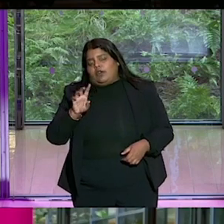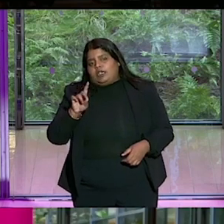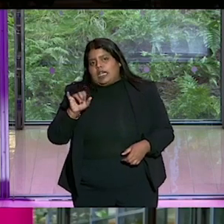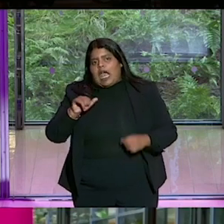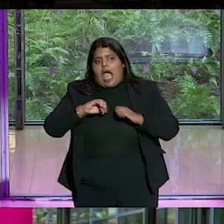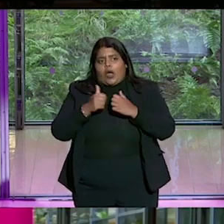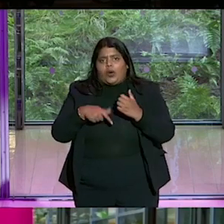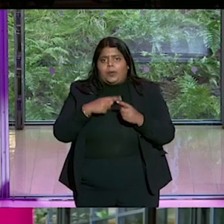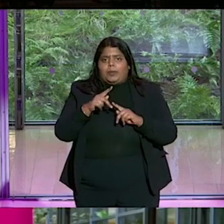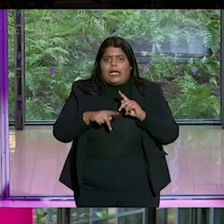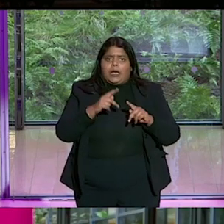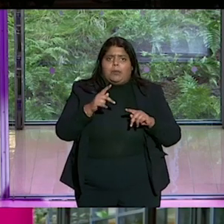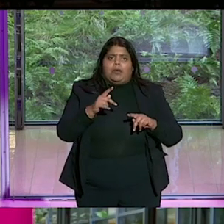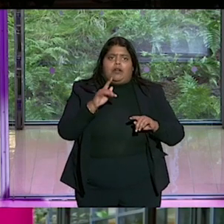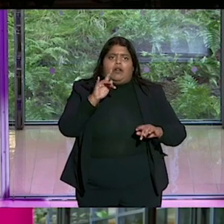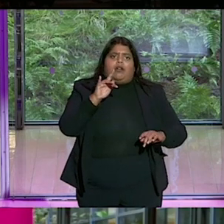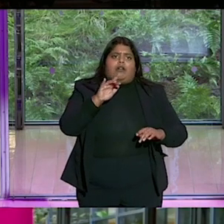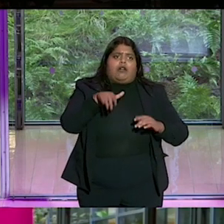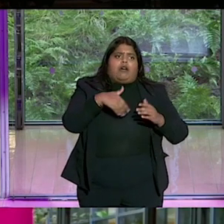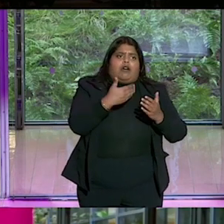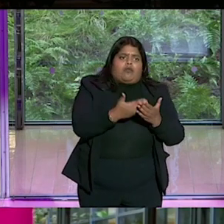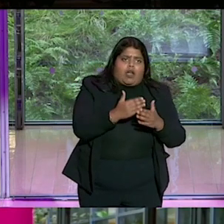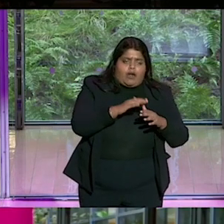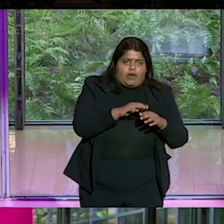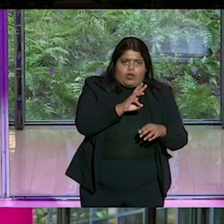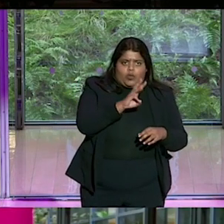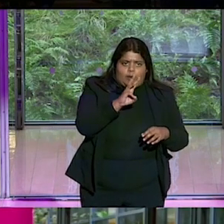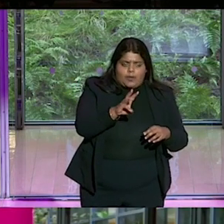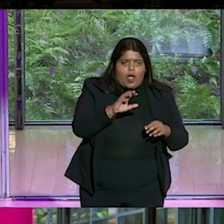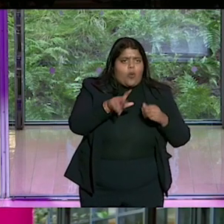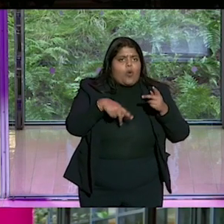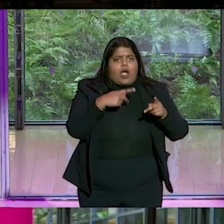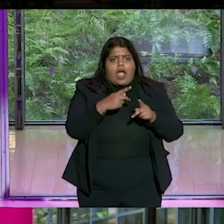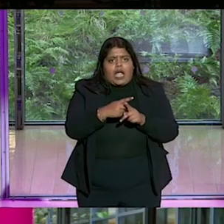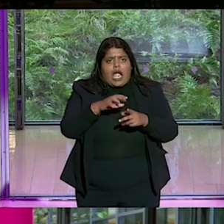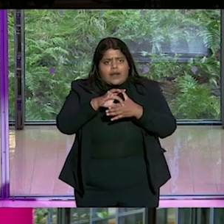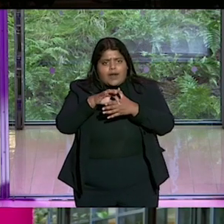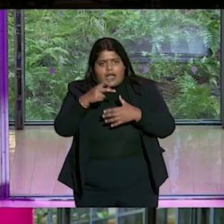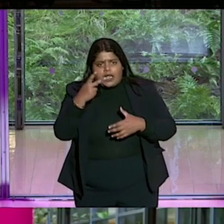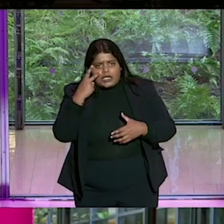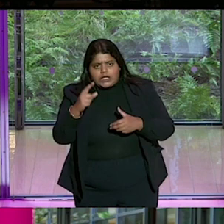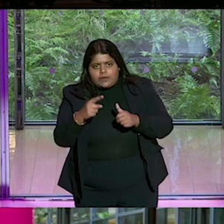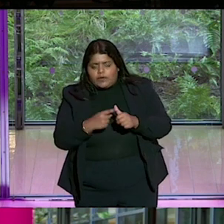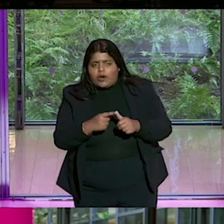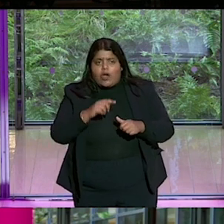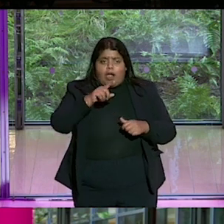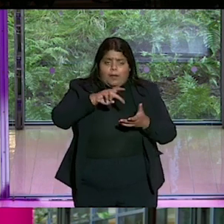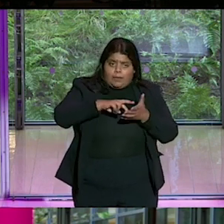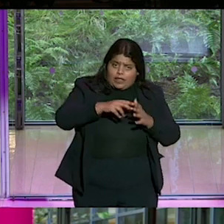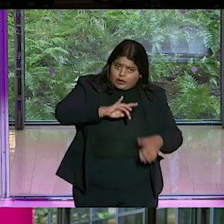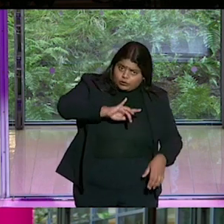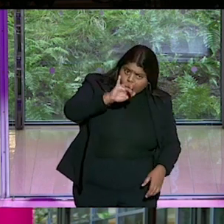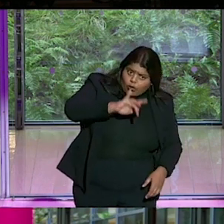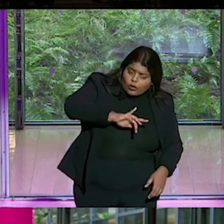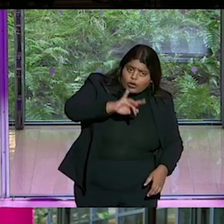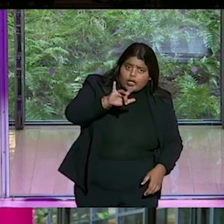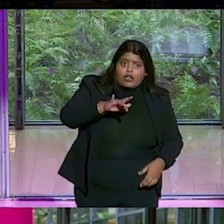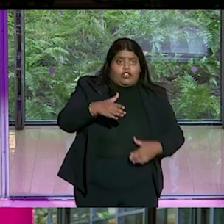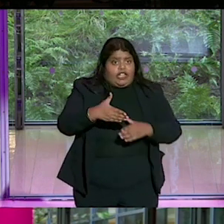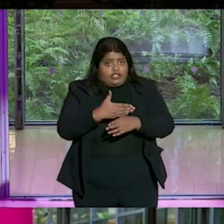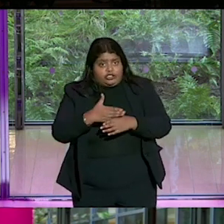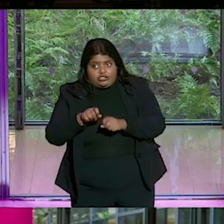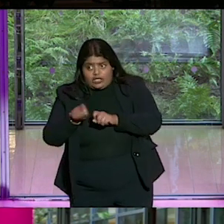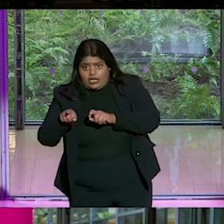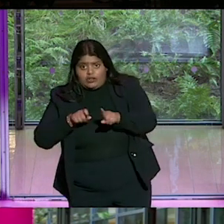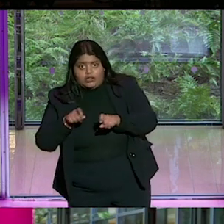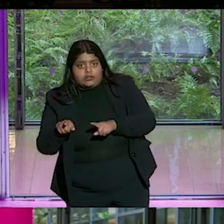to the website? What type of content are they seeing? Are they scrolling? Are they using a sharing functionality? And this slide is not about